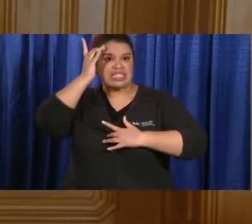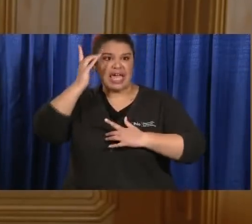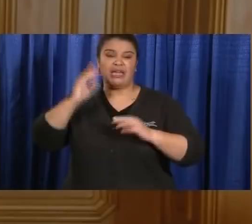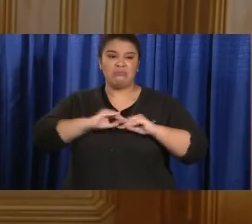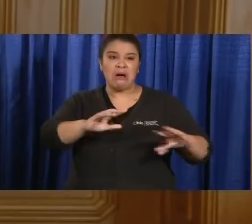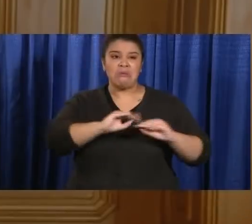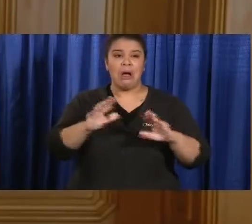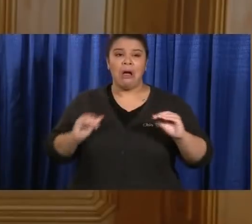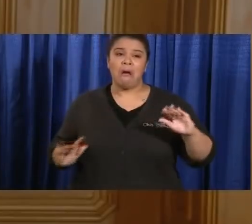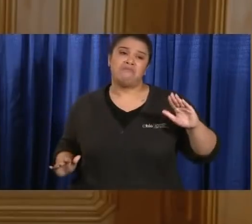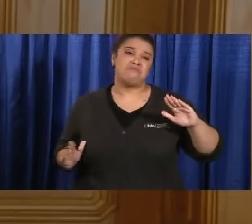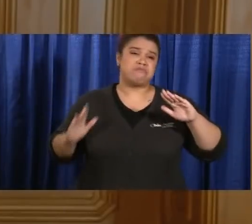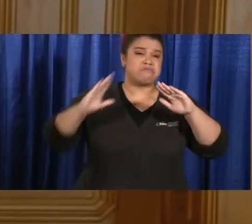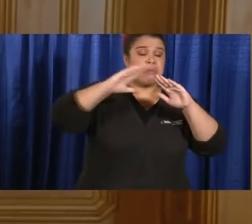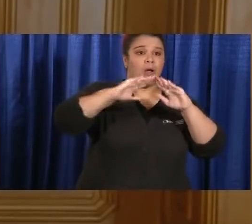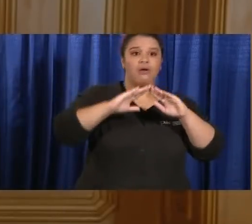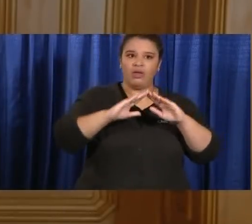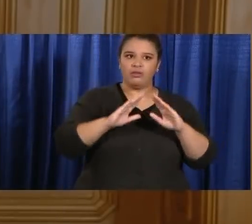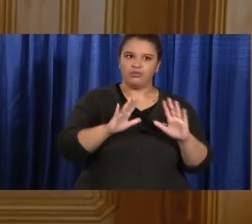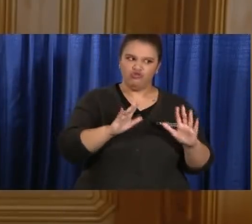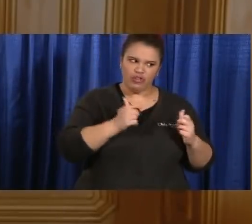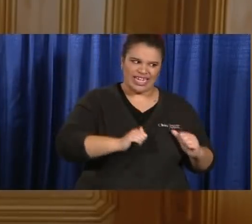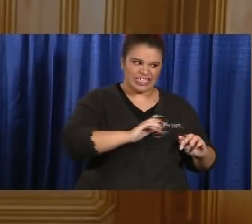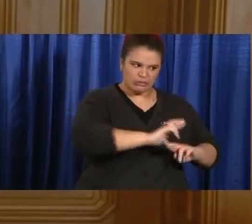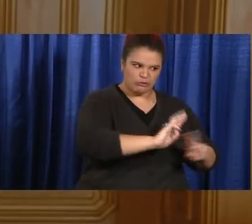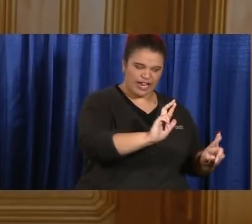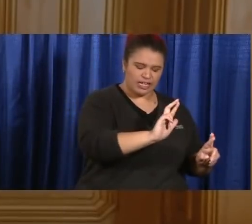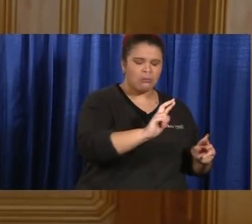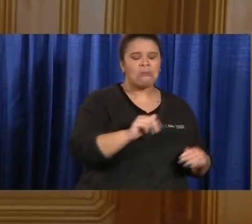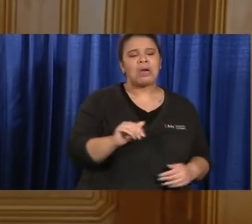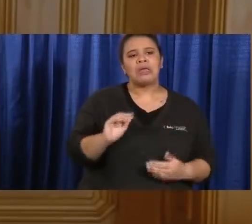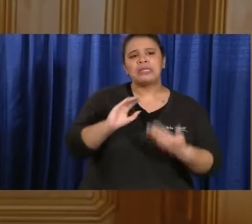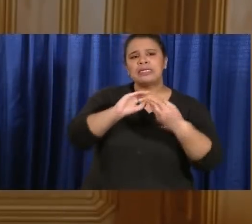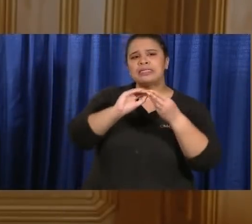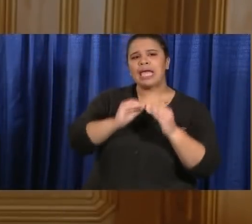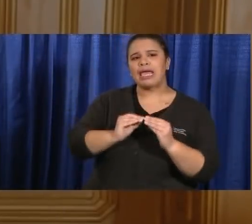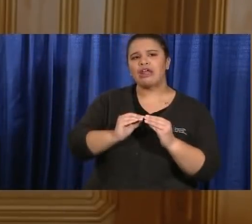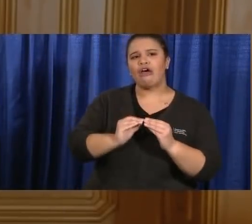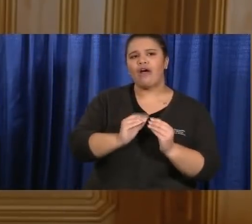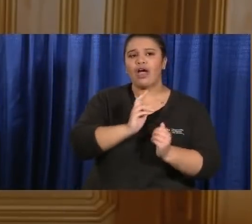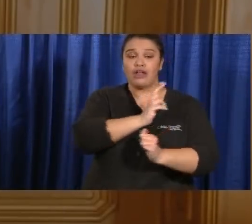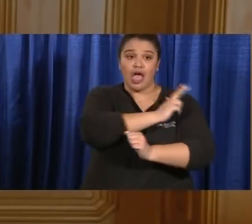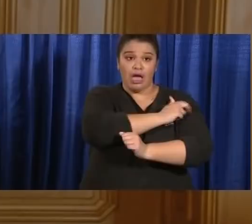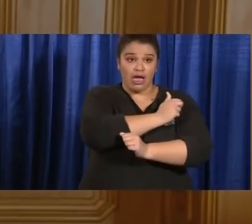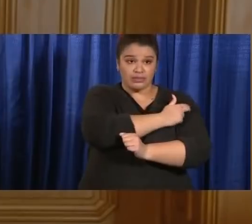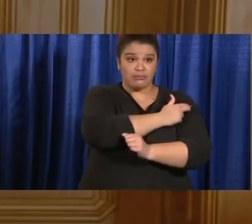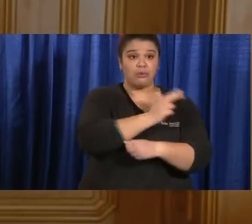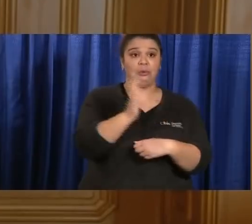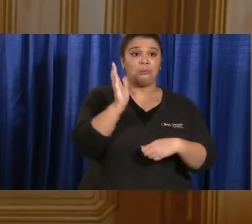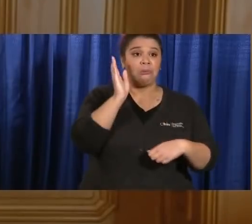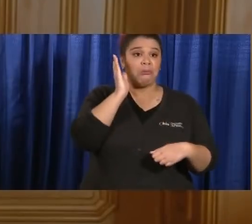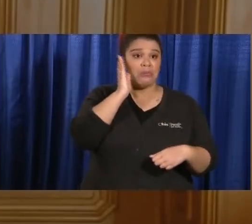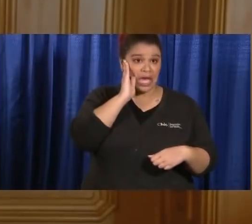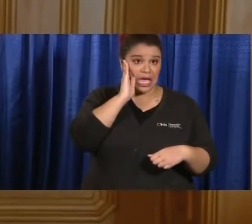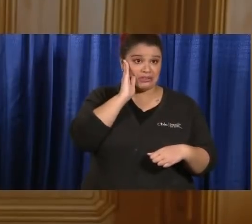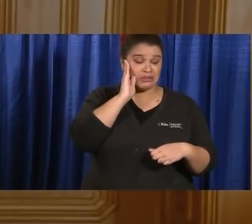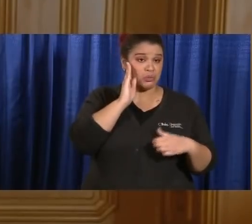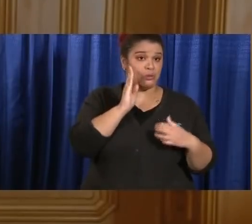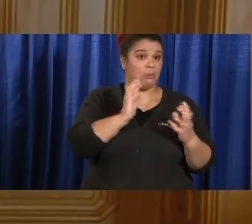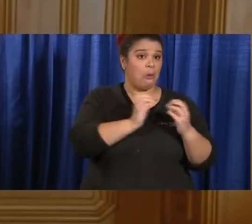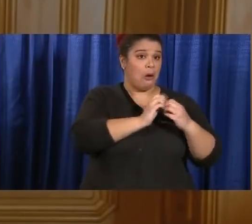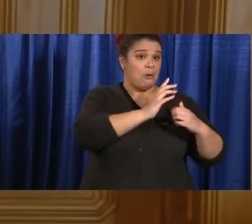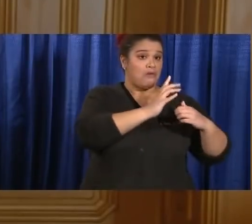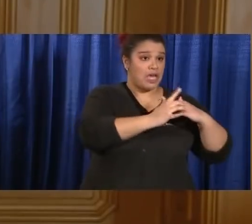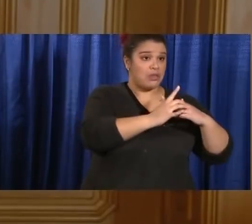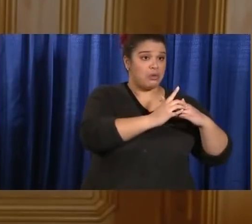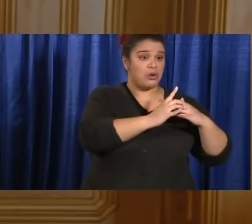things like that, but we haven't really seen data yet on the number of hospital beds that we can expect at that point. We haven't